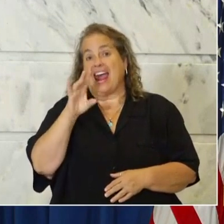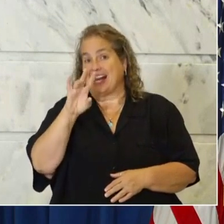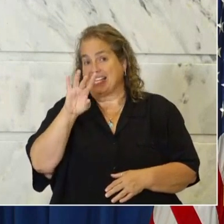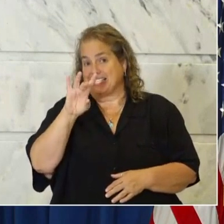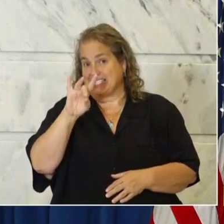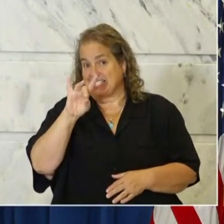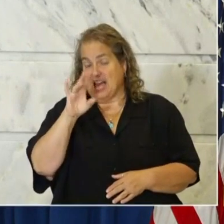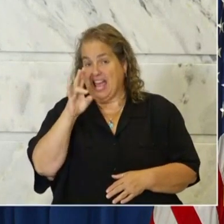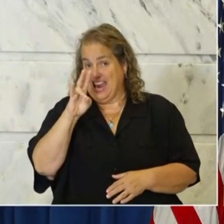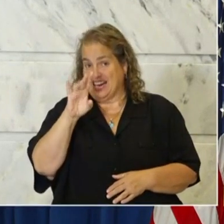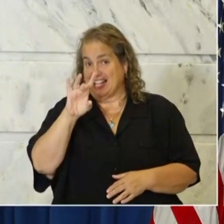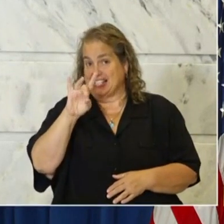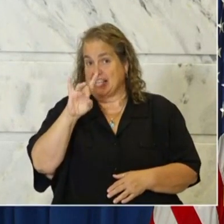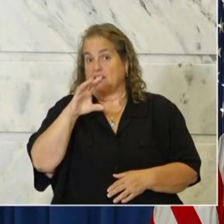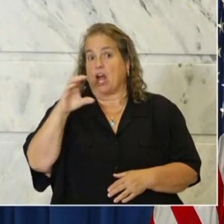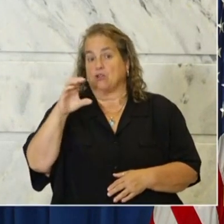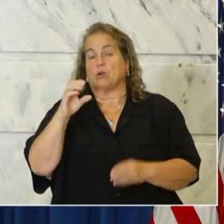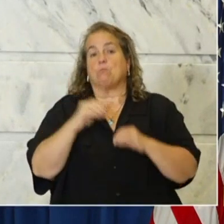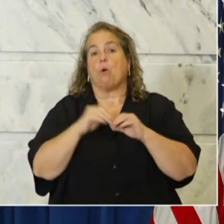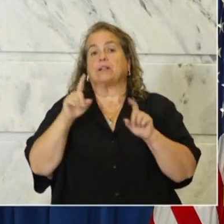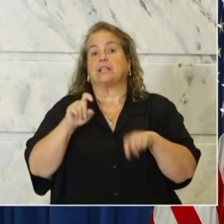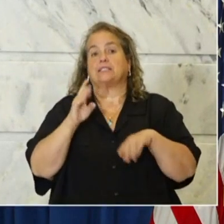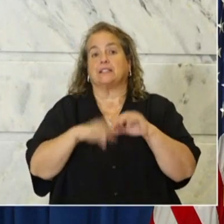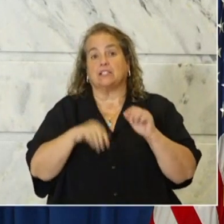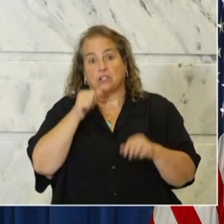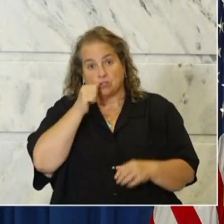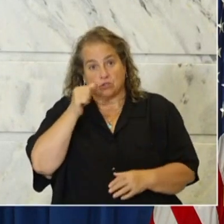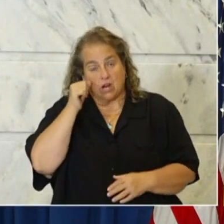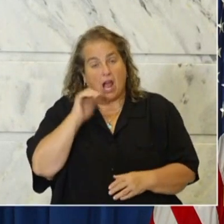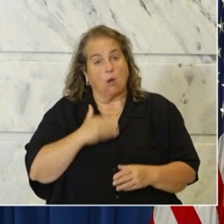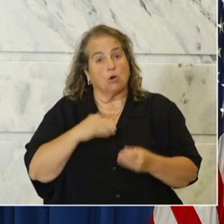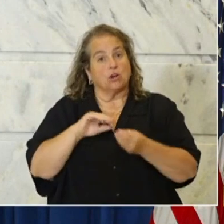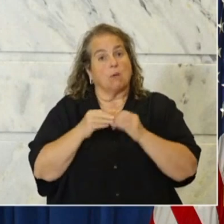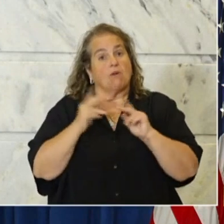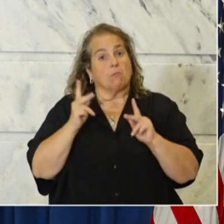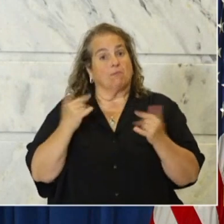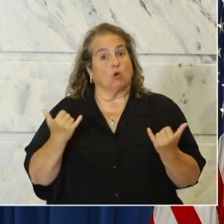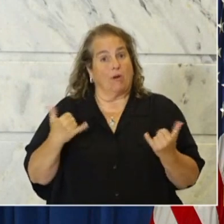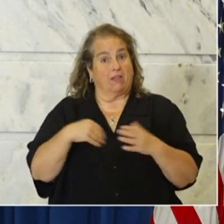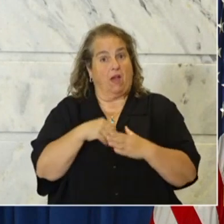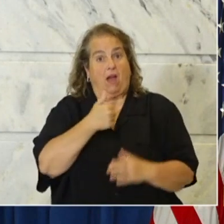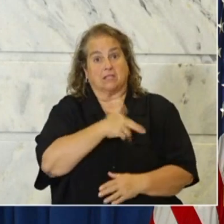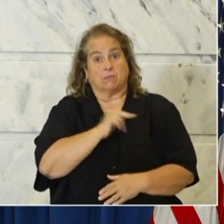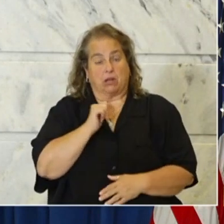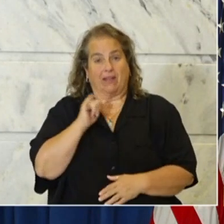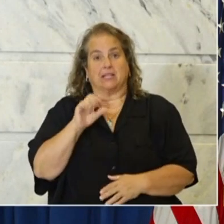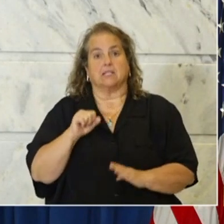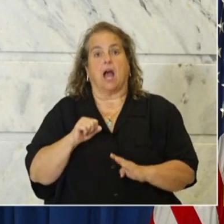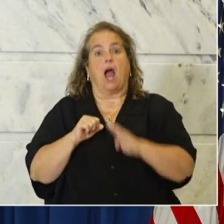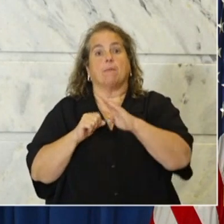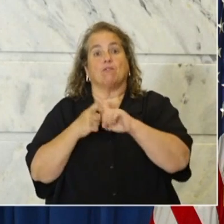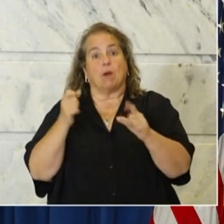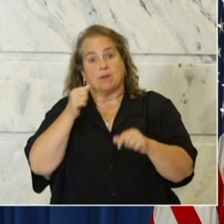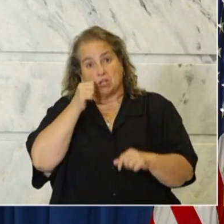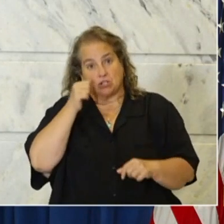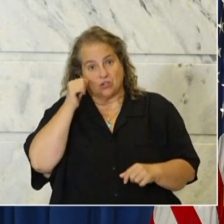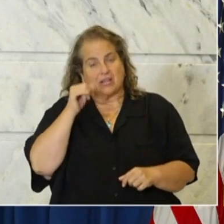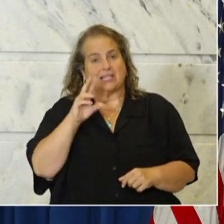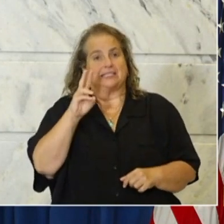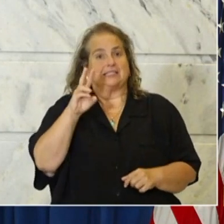8,743 more tests than yesterday. Our number of people currently hospitalized is up from yesterday. It's